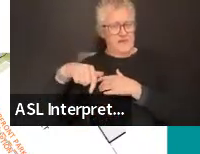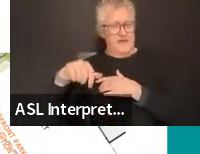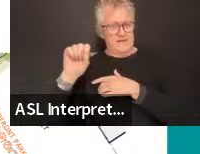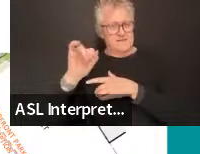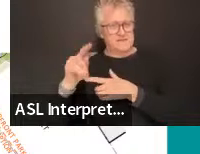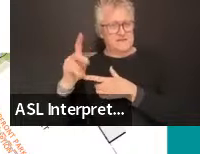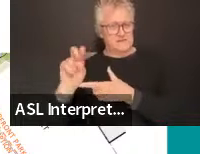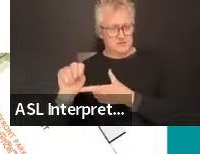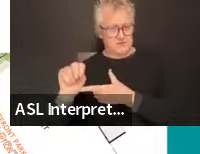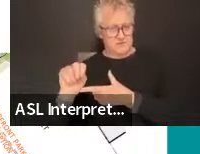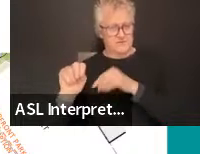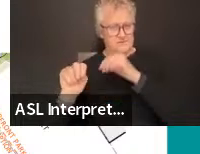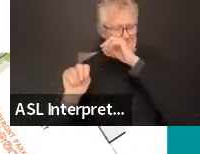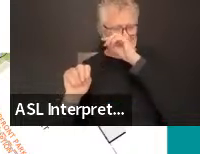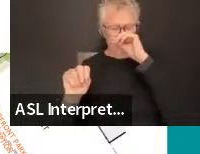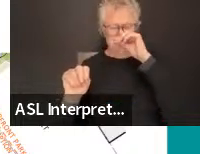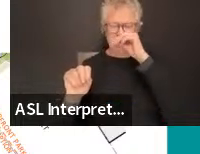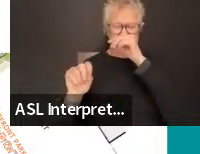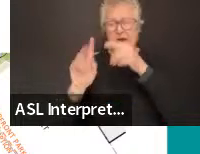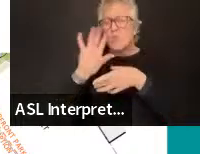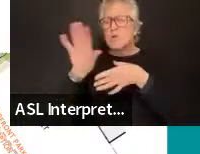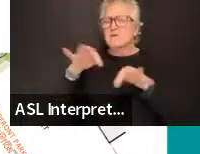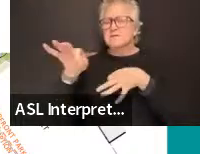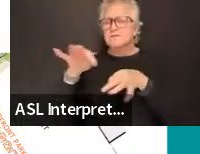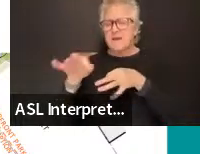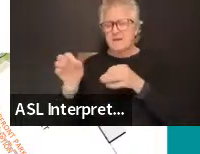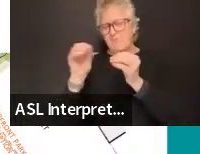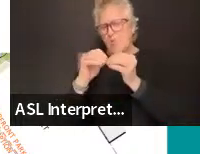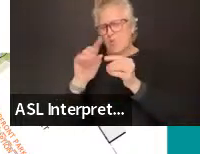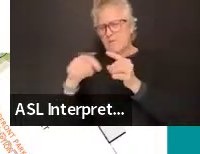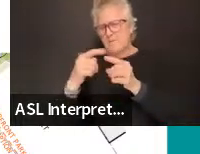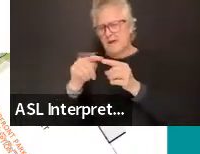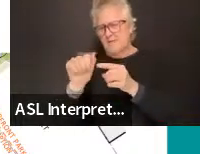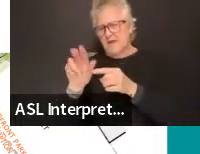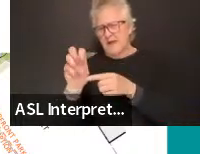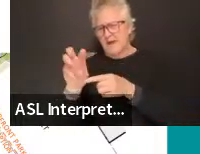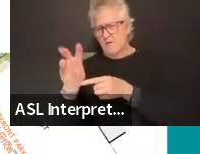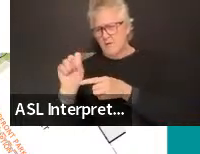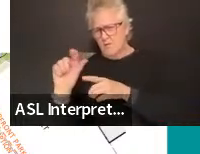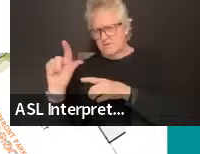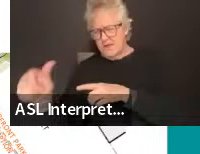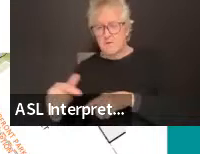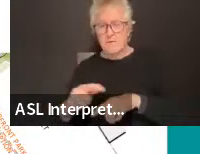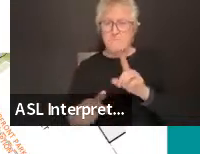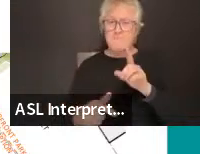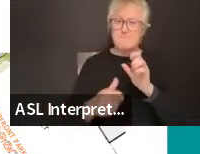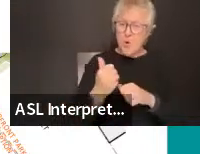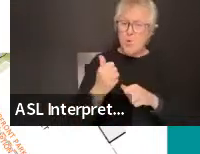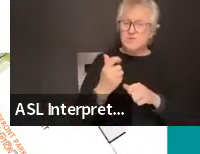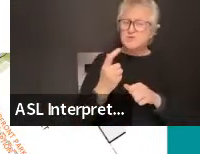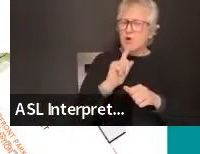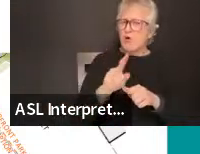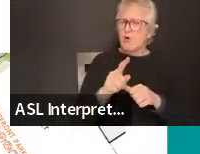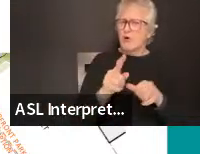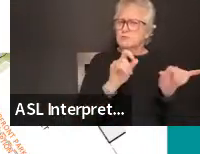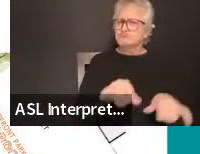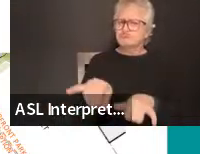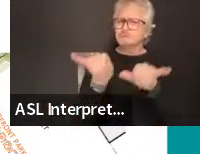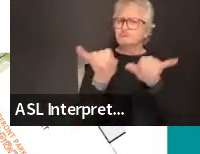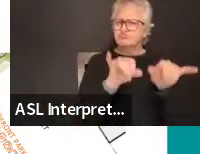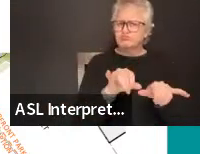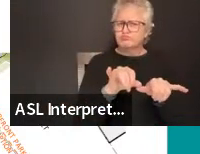explain them on this slide, but then they're common to the other stations. And for the most part, they're fairly consistent. There's